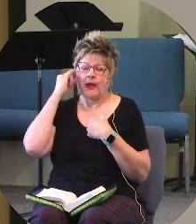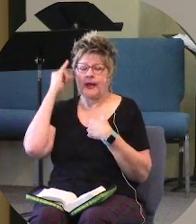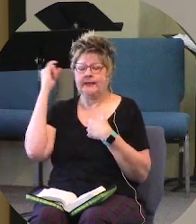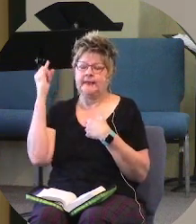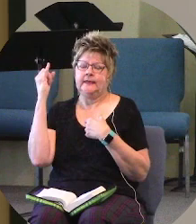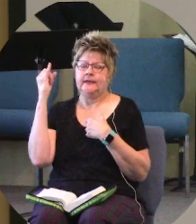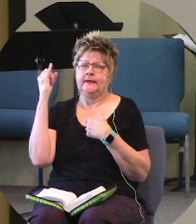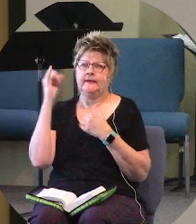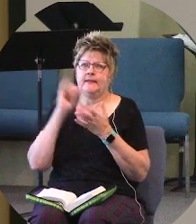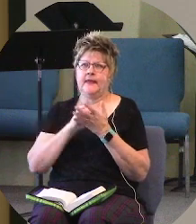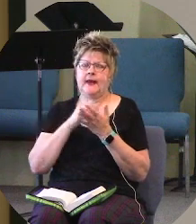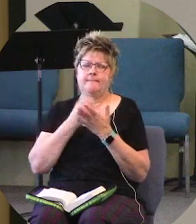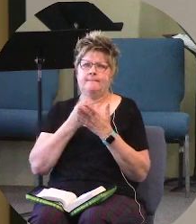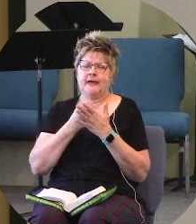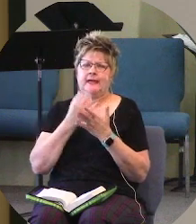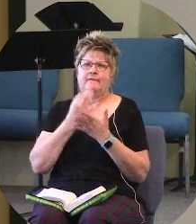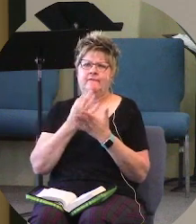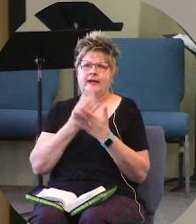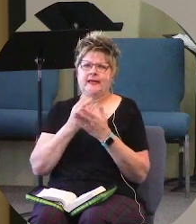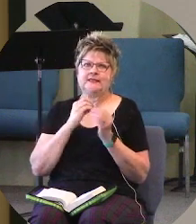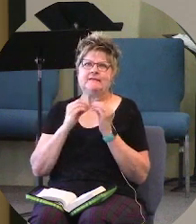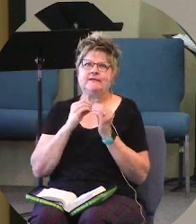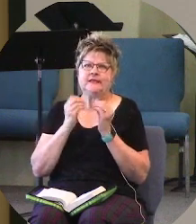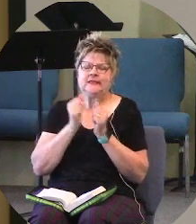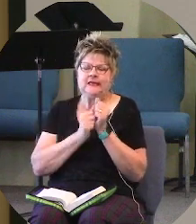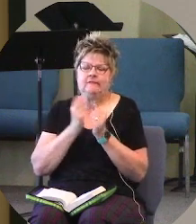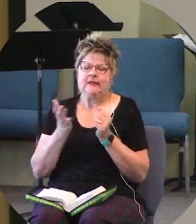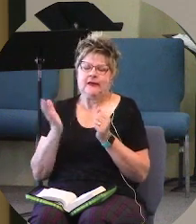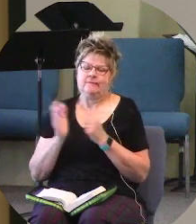that money and finances fixes everything.